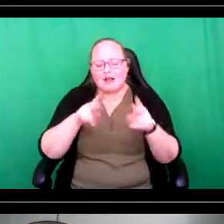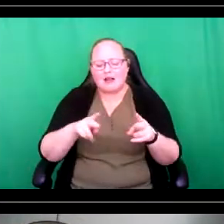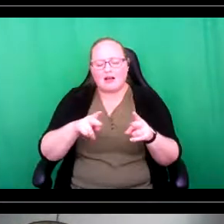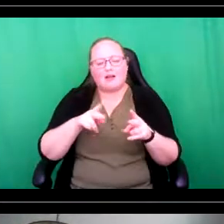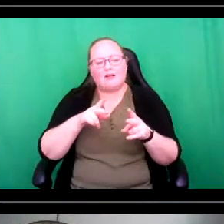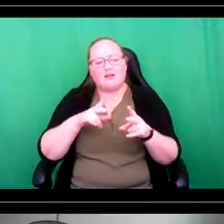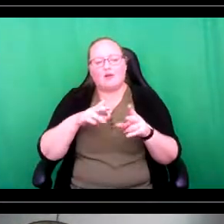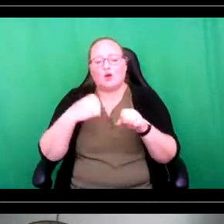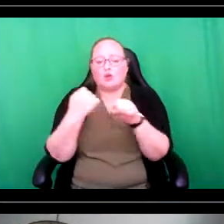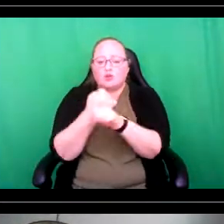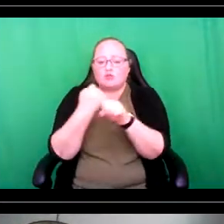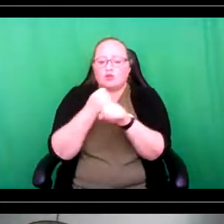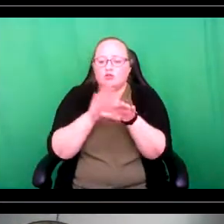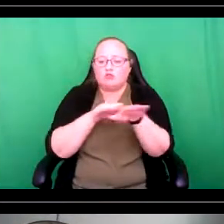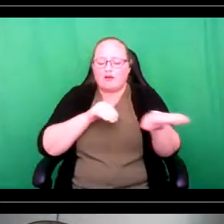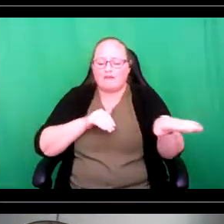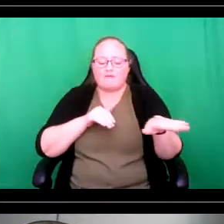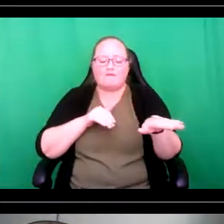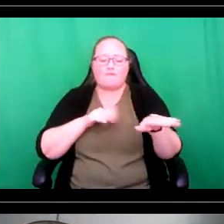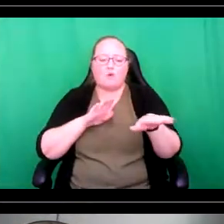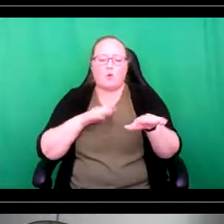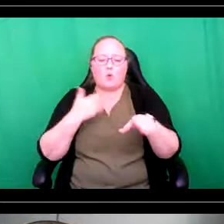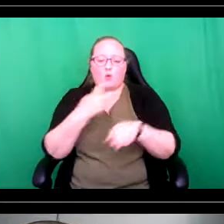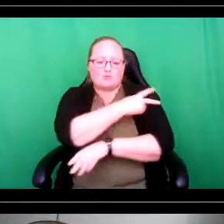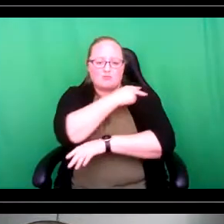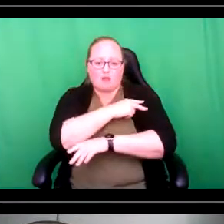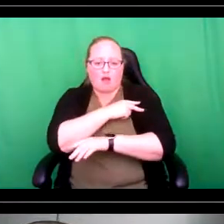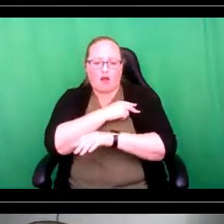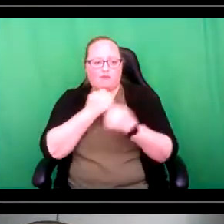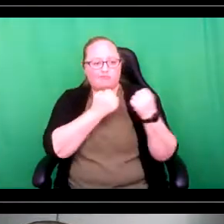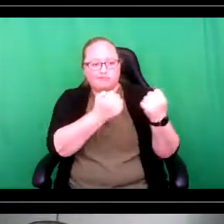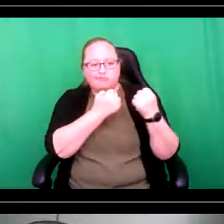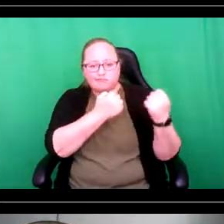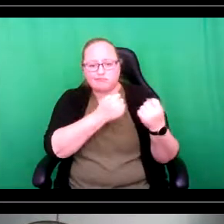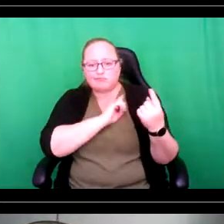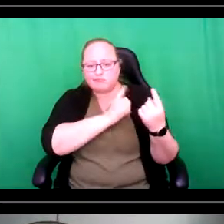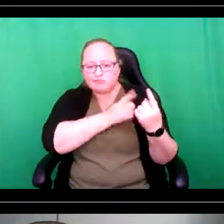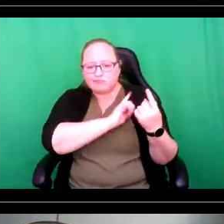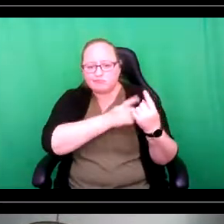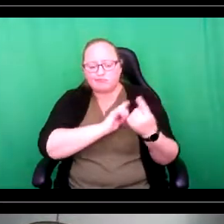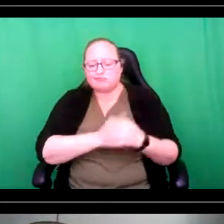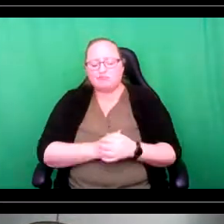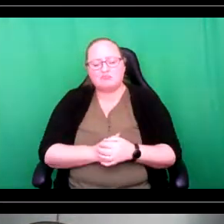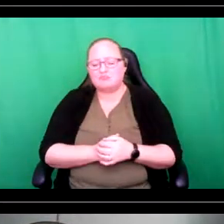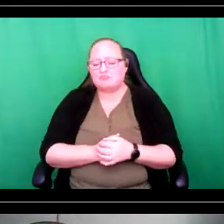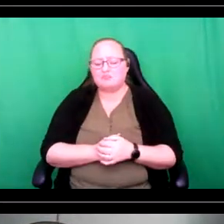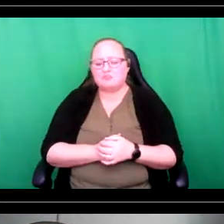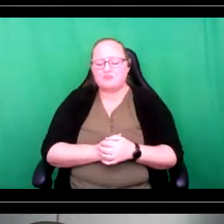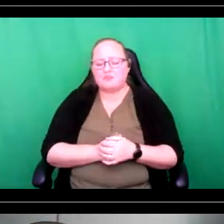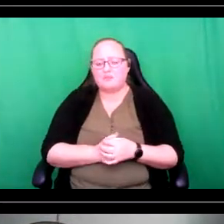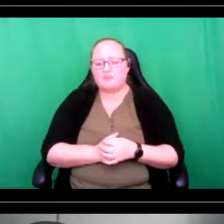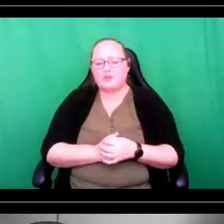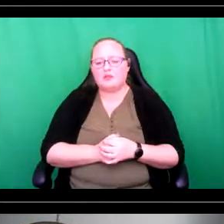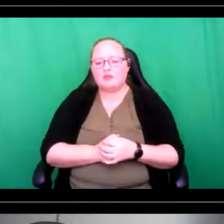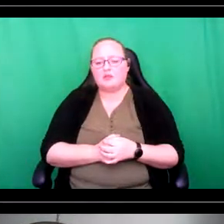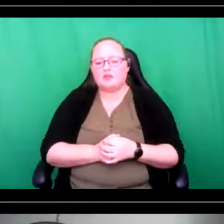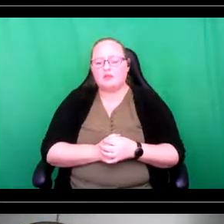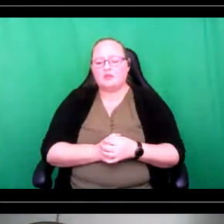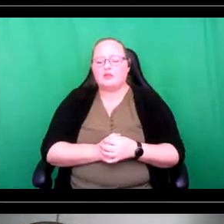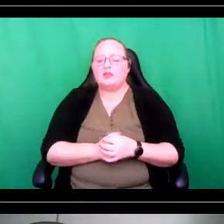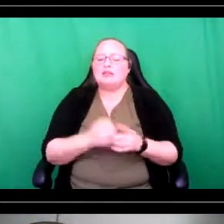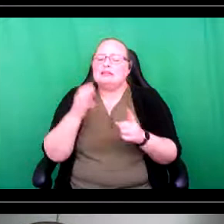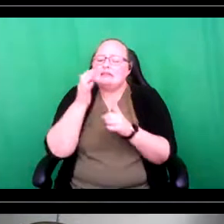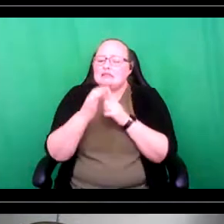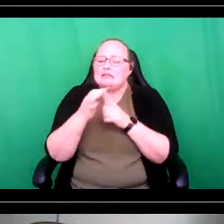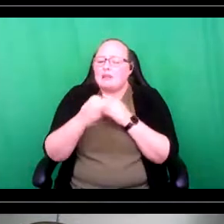or the workforce visiting those construction sites. There's more detail in